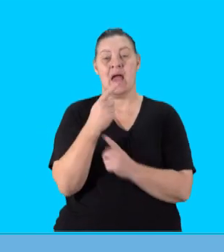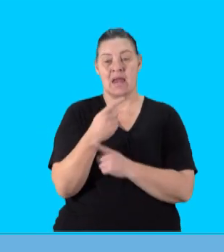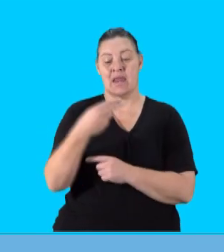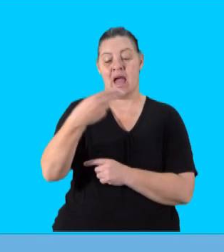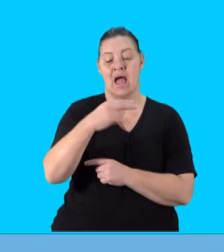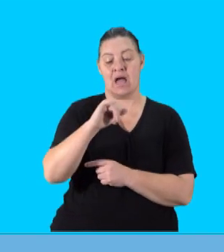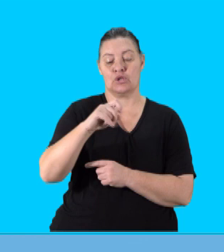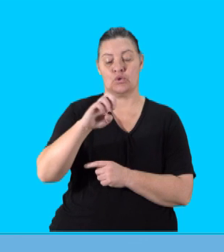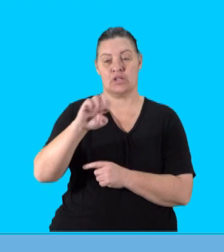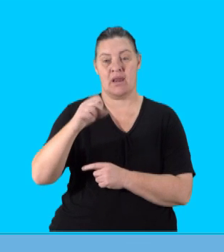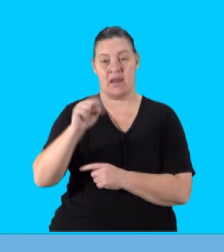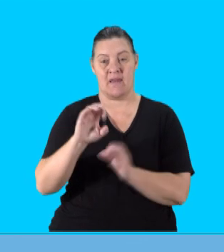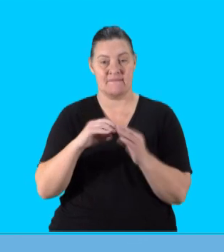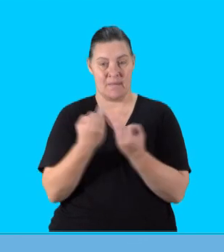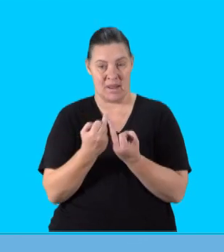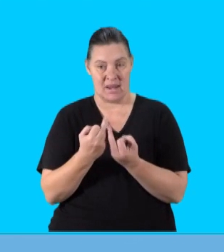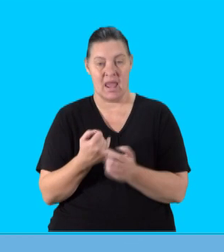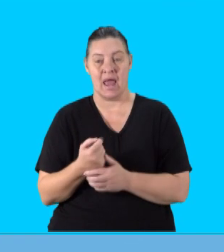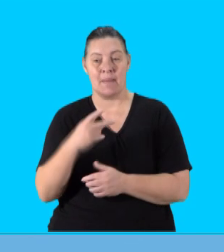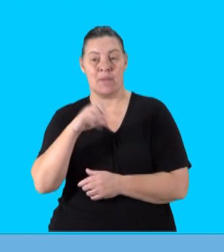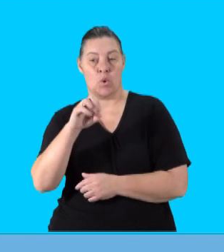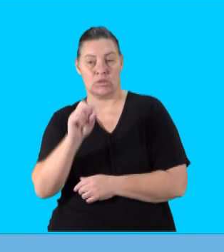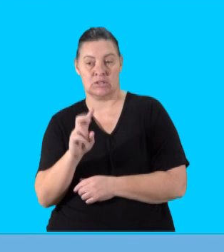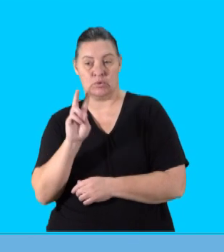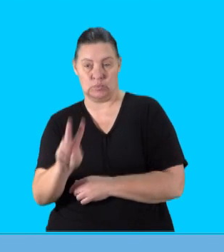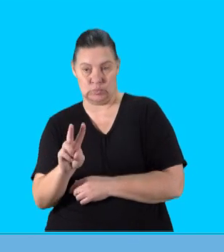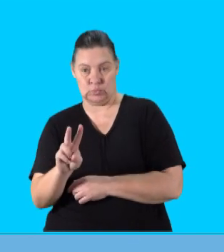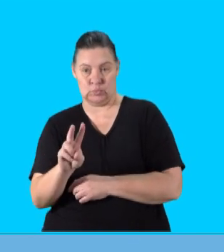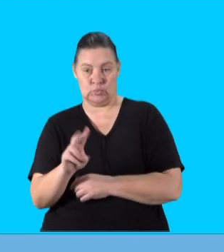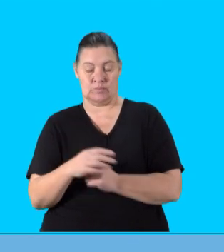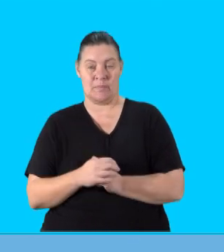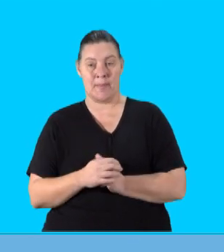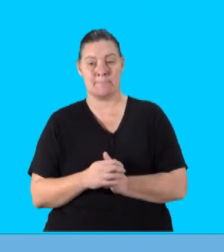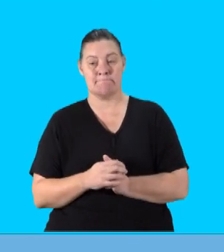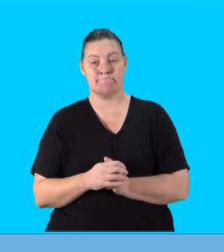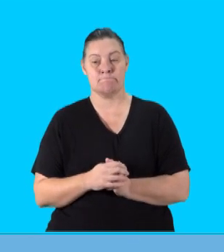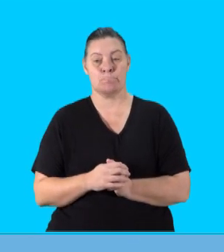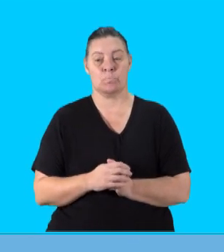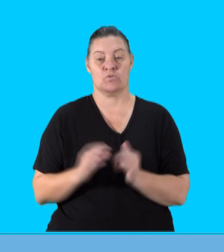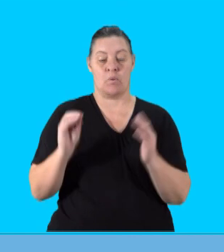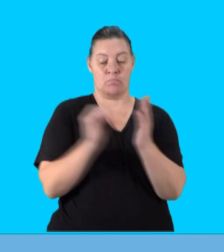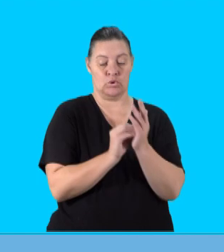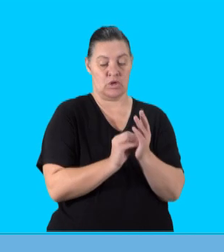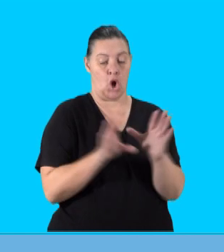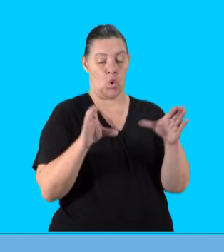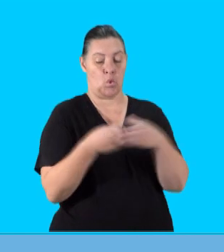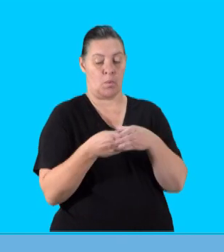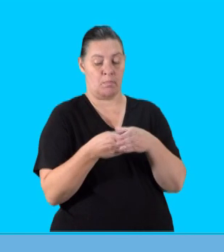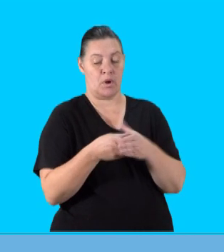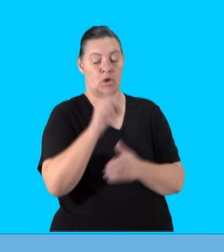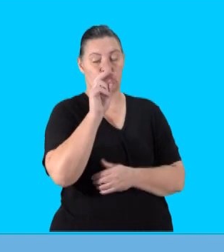hydrogen family and period number 2. When we count horizontally, it's period number 2. So that is